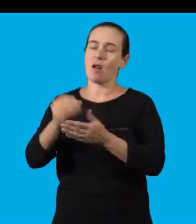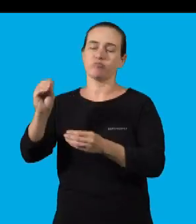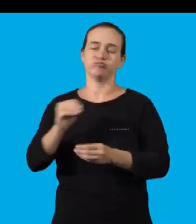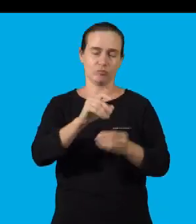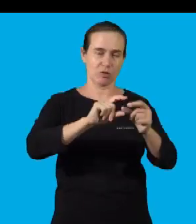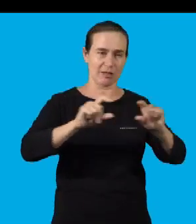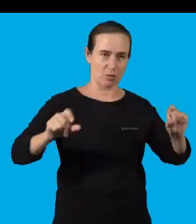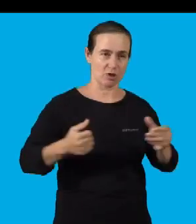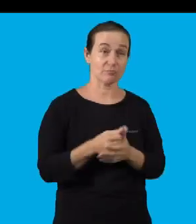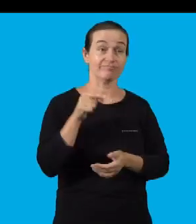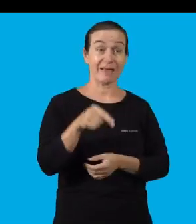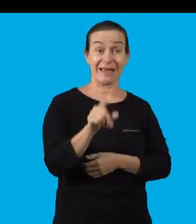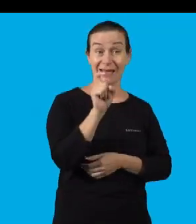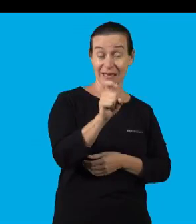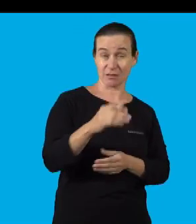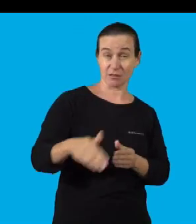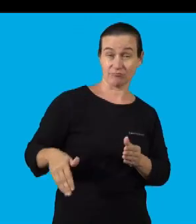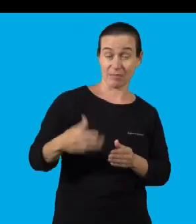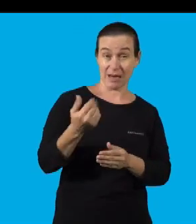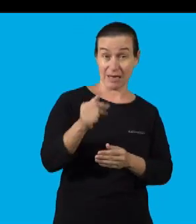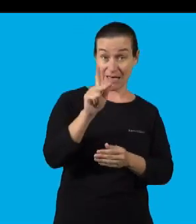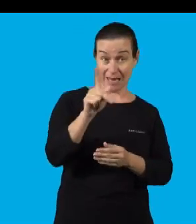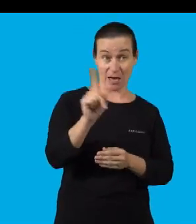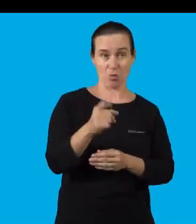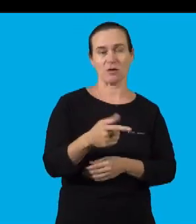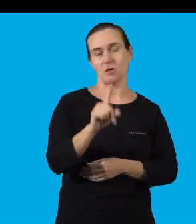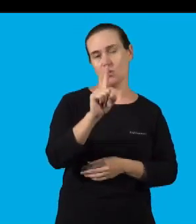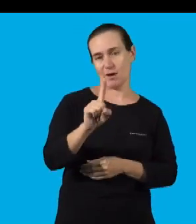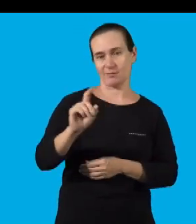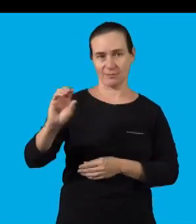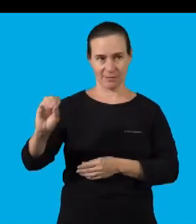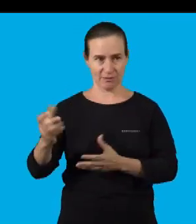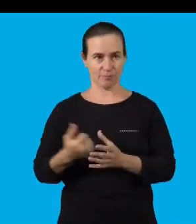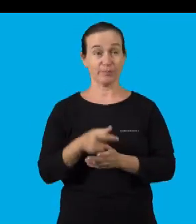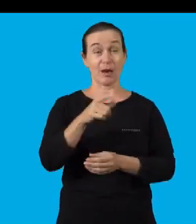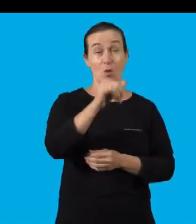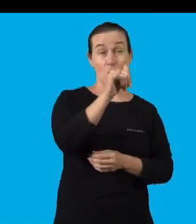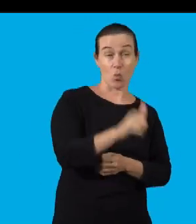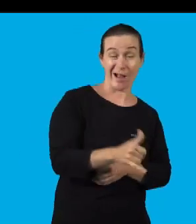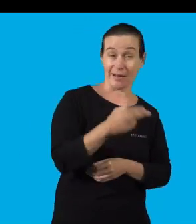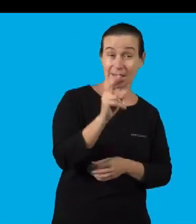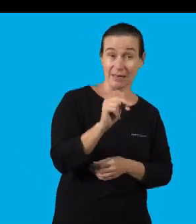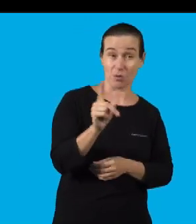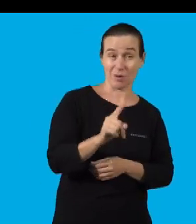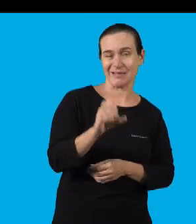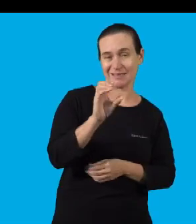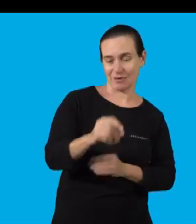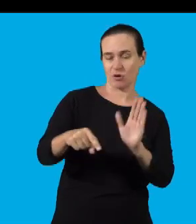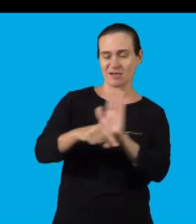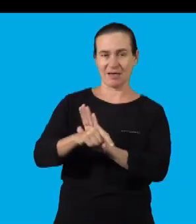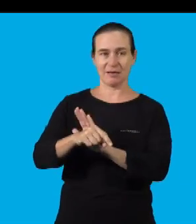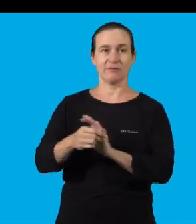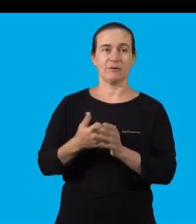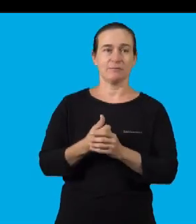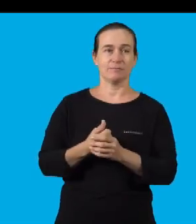equation. Then we've been given an x-intercept of k, which is 1 and 0, and a y-intercept of n, which is 0 and